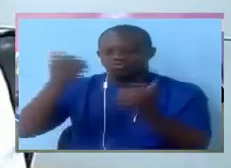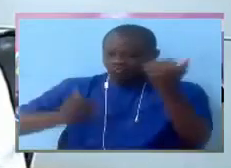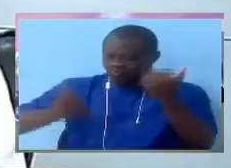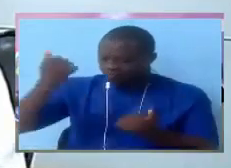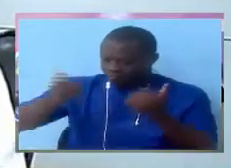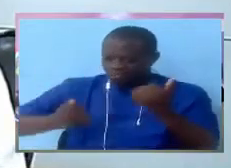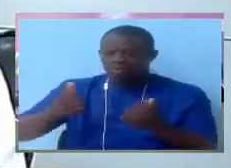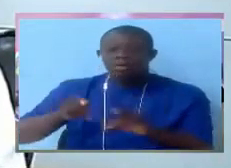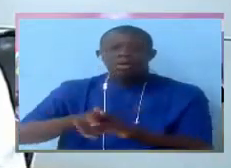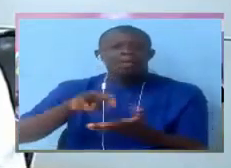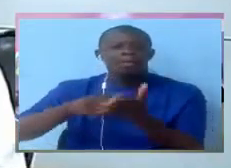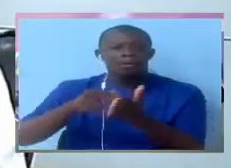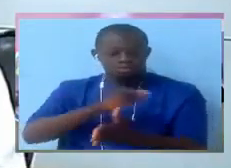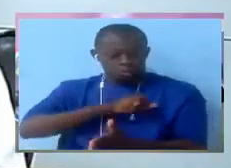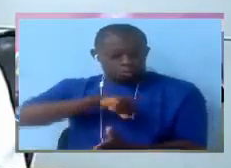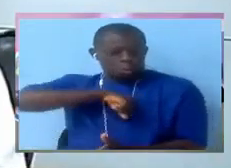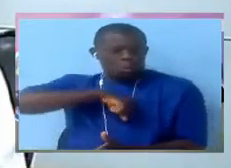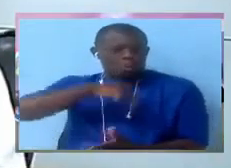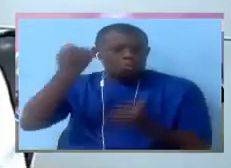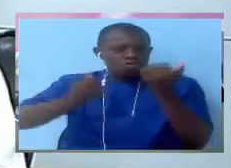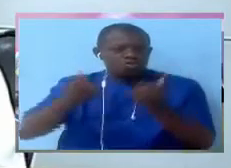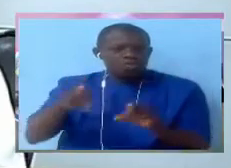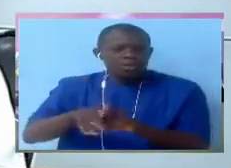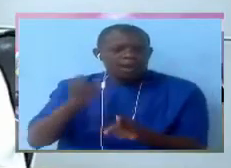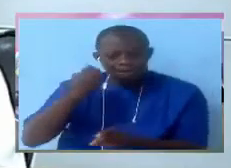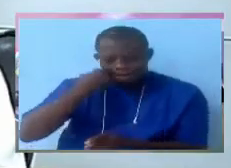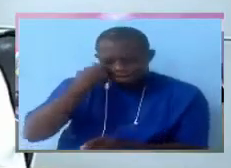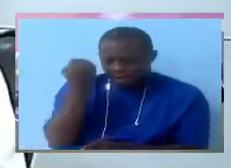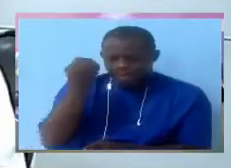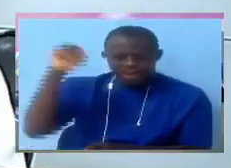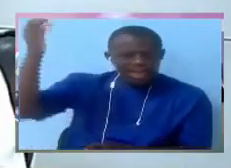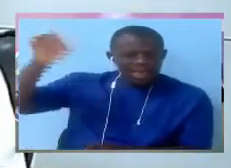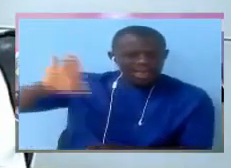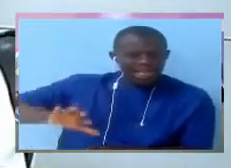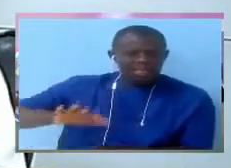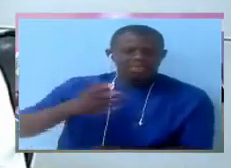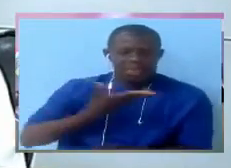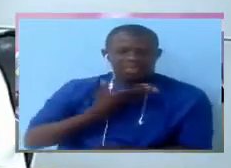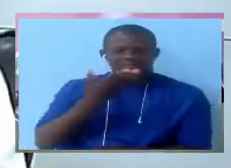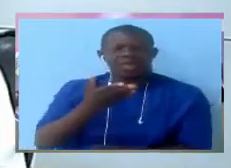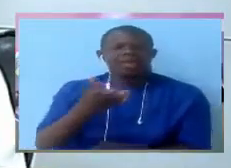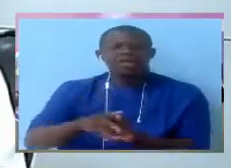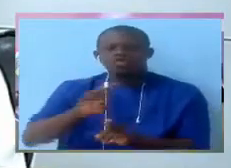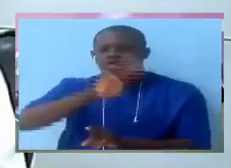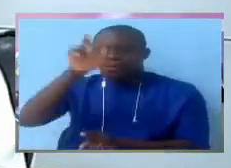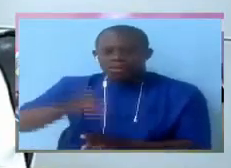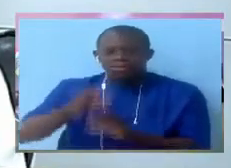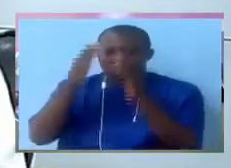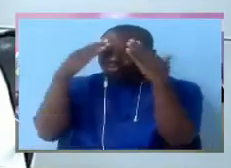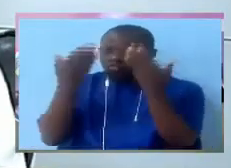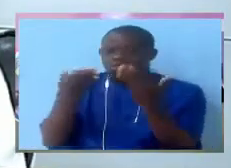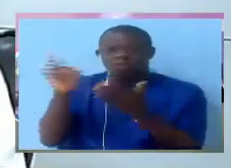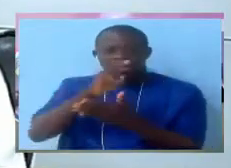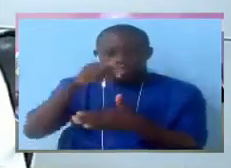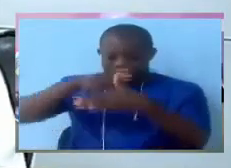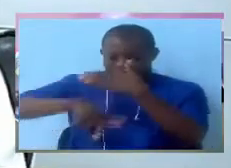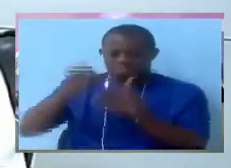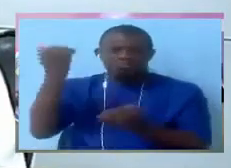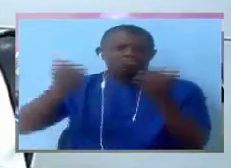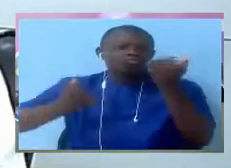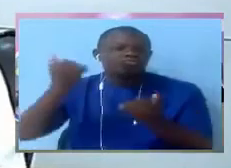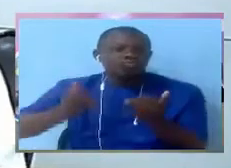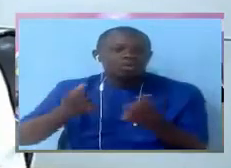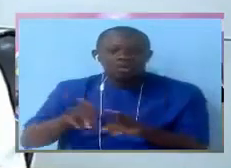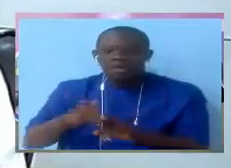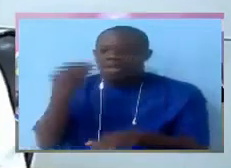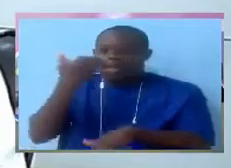moto bi is tinted, kenn du xam lu ci nekk. Our vehicle is having tinted glass, nobody knows what is in there. Dun dugas benen